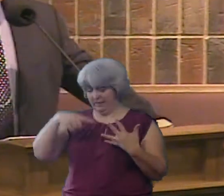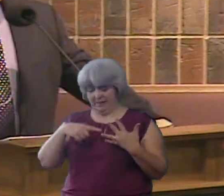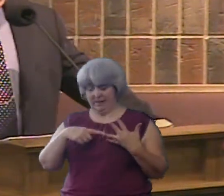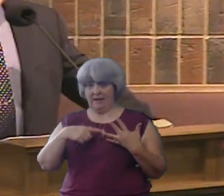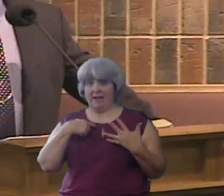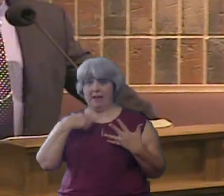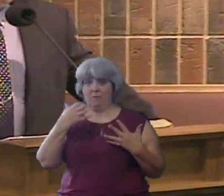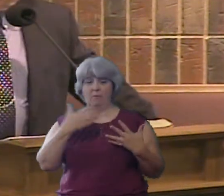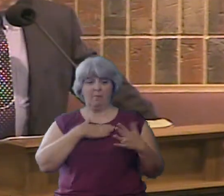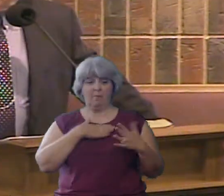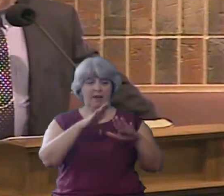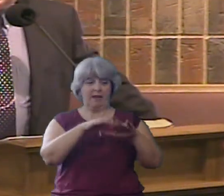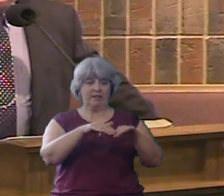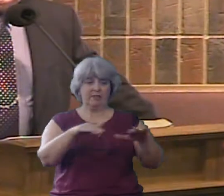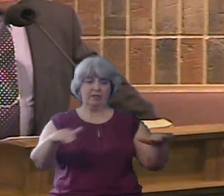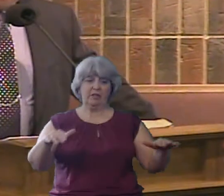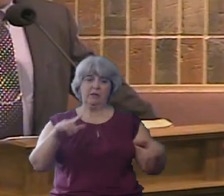to embody resiliency.